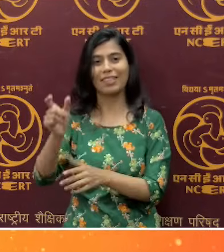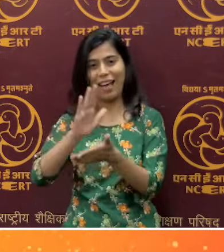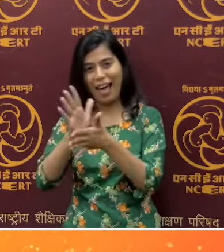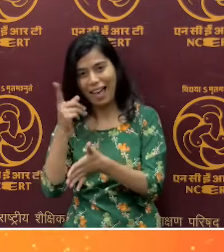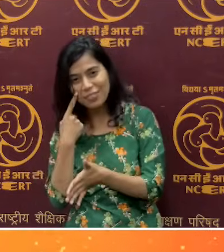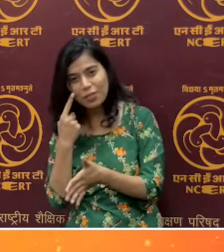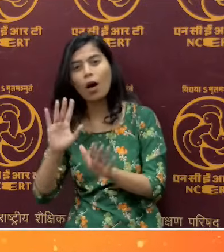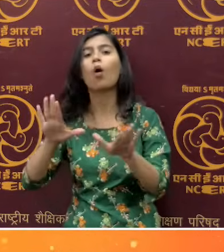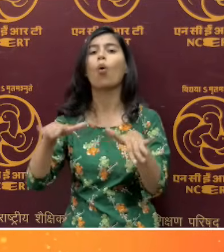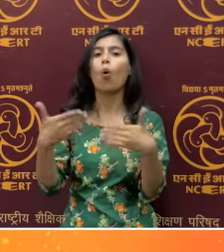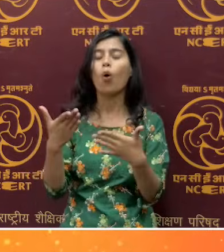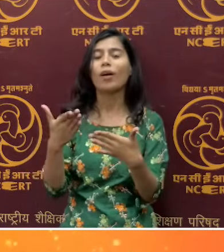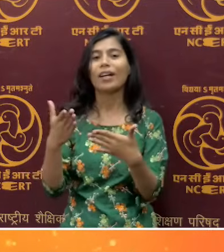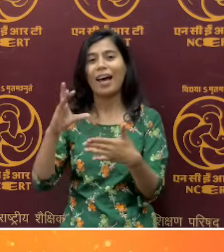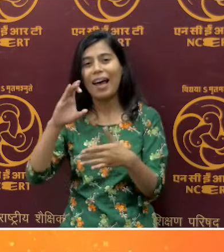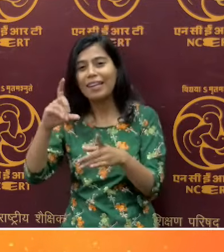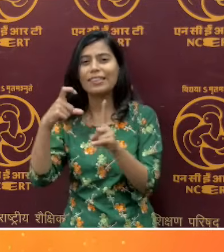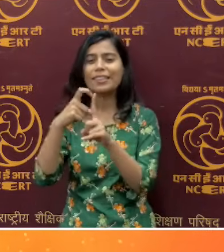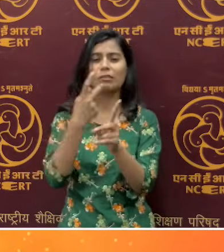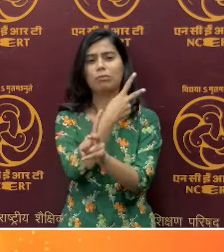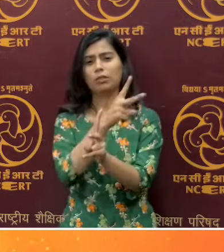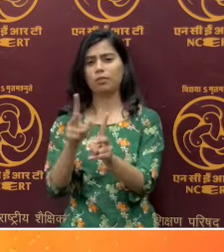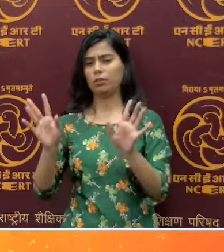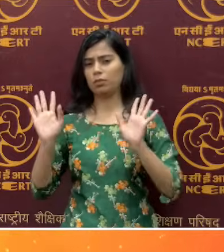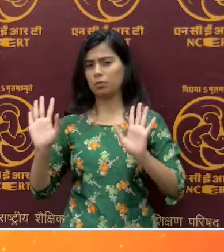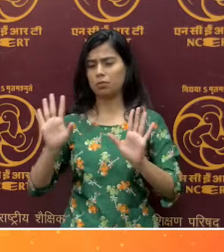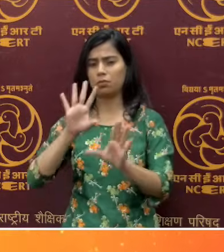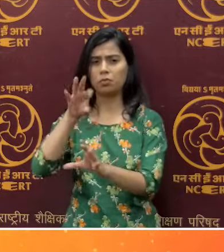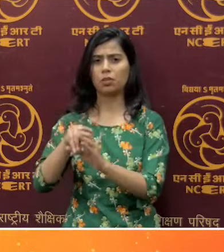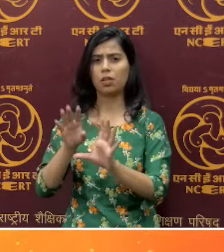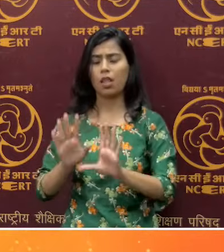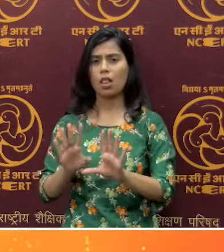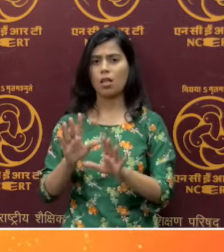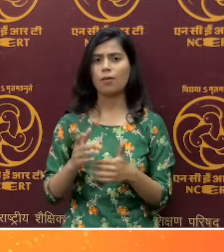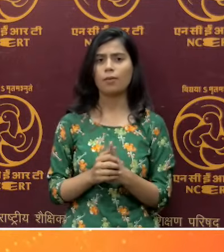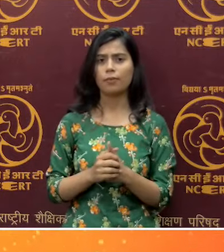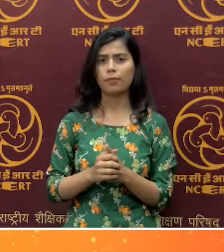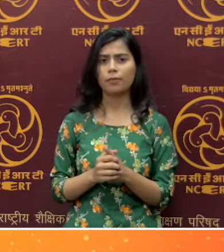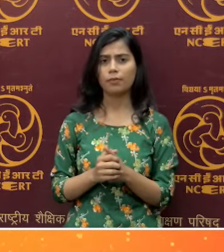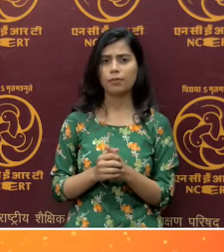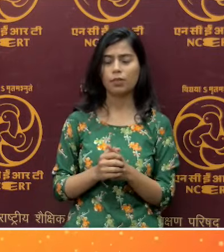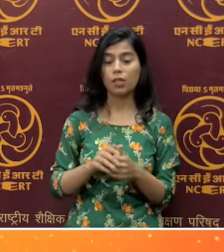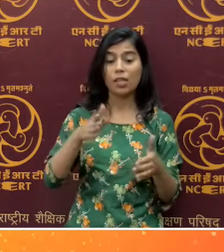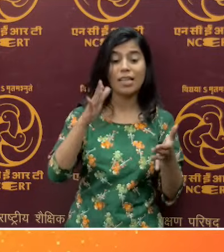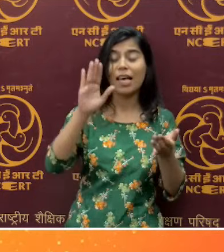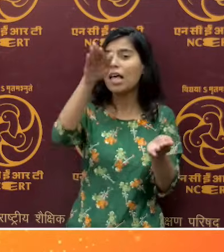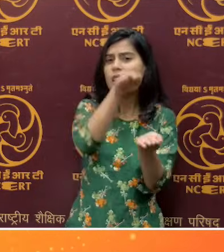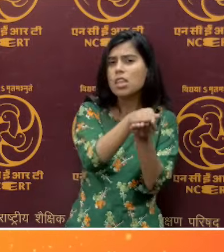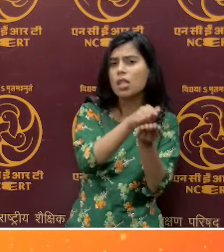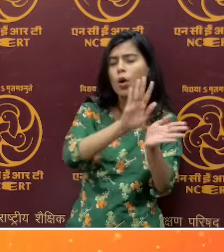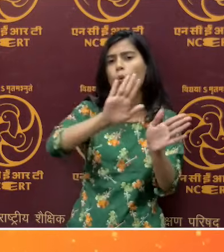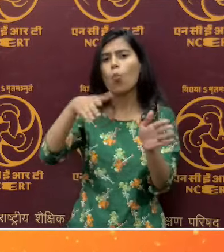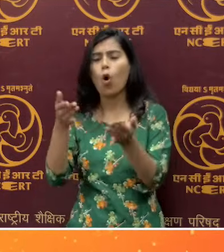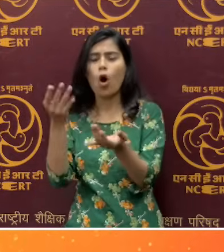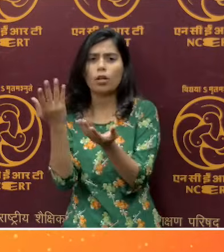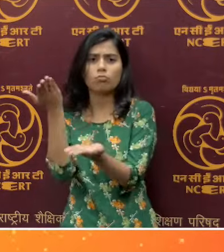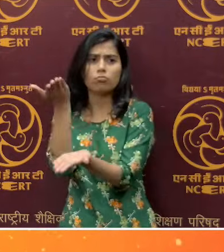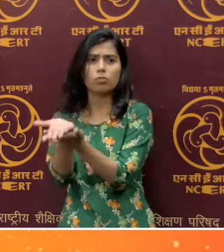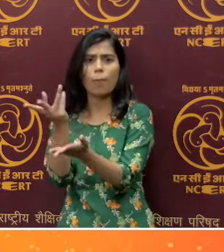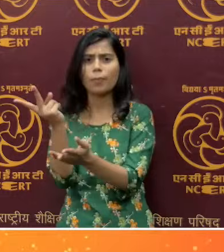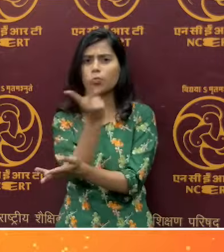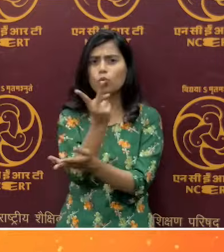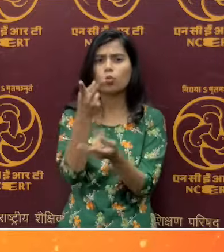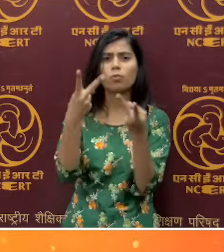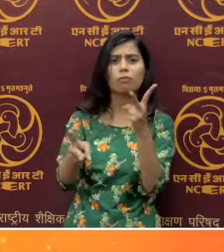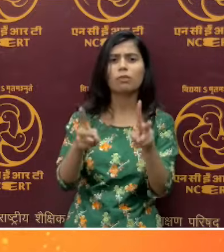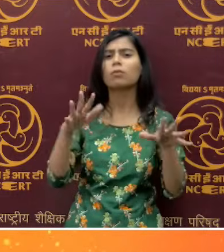particular student, and then you can save or save and submit. So what is the difference between save and submit is, in save, if in case